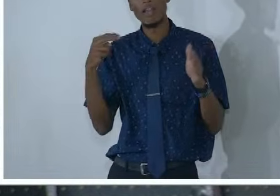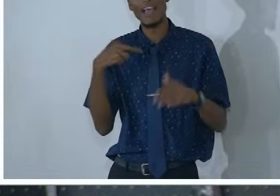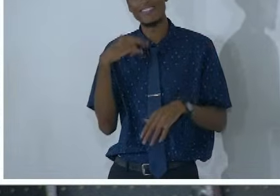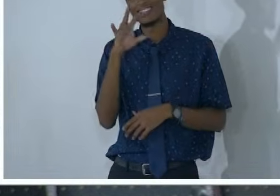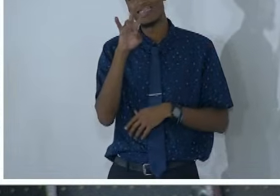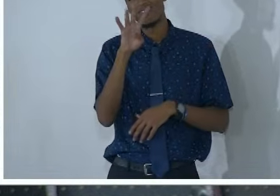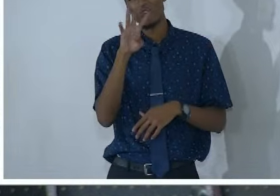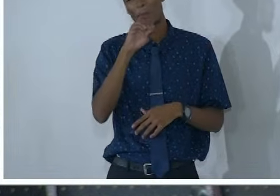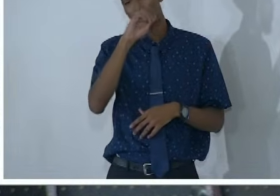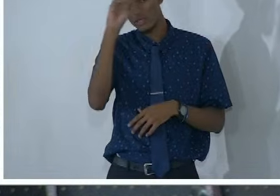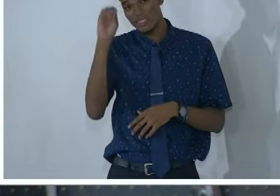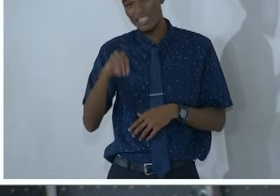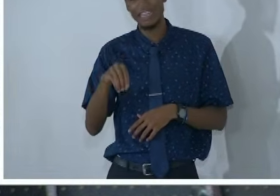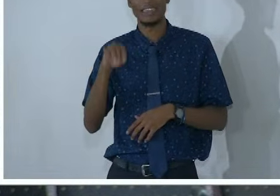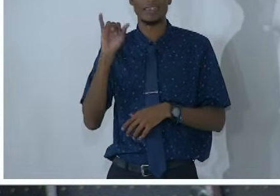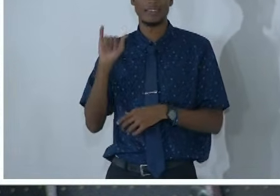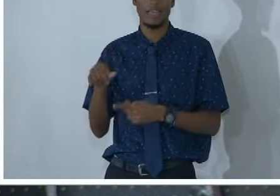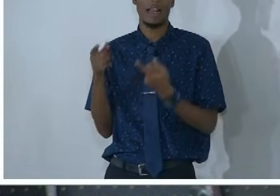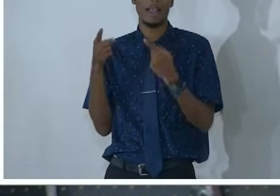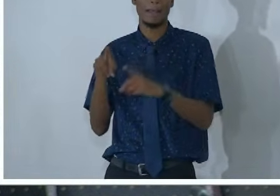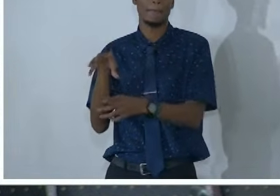74% of these cases.